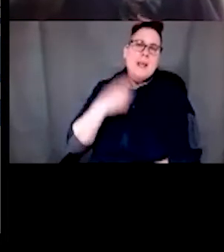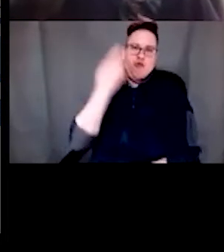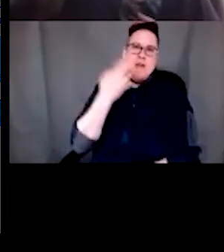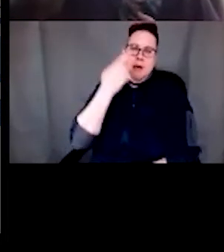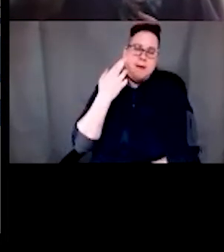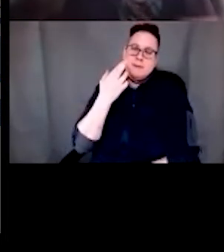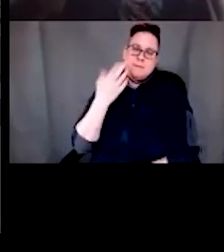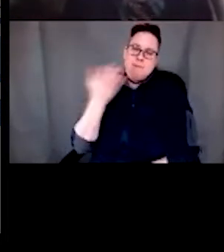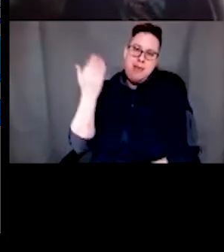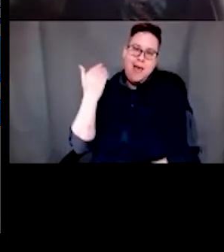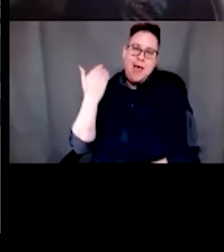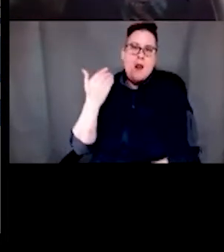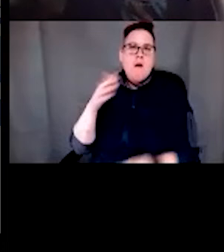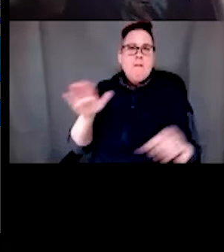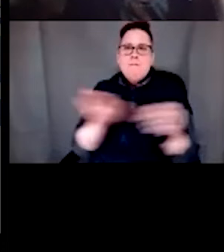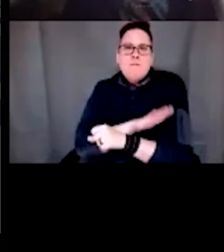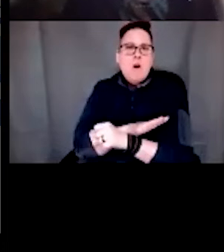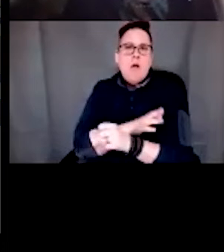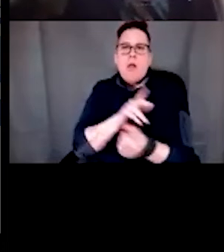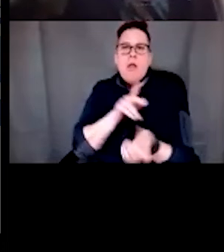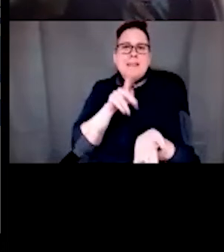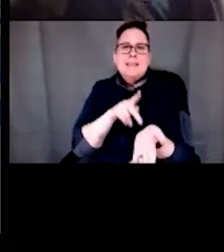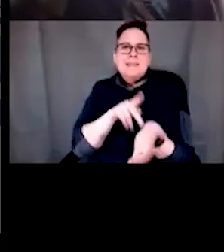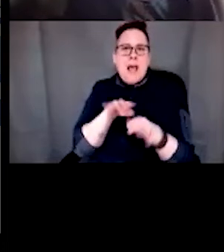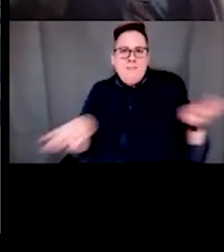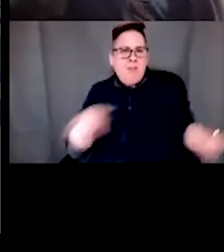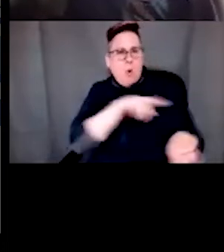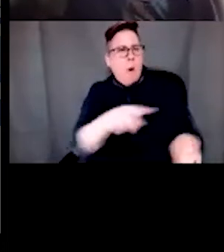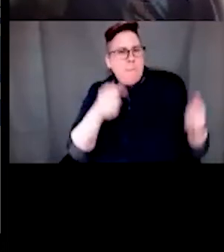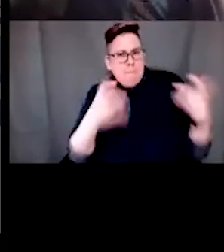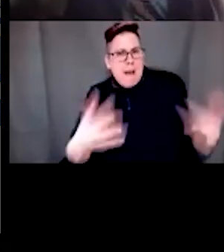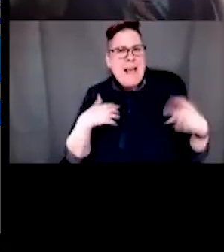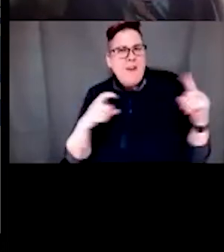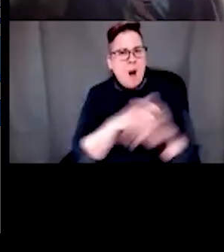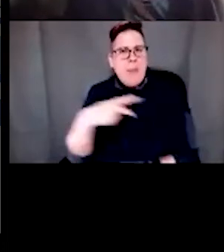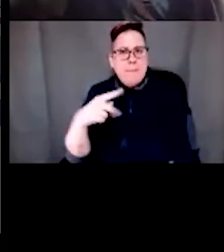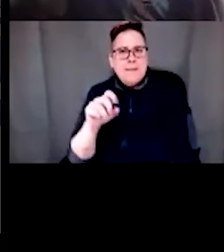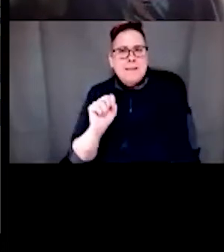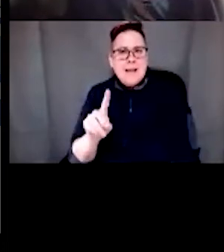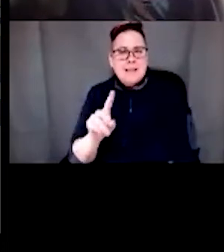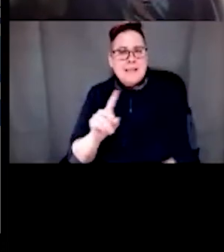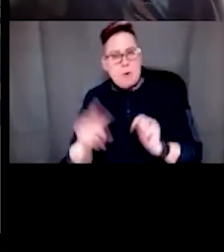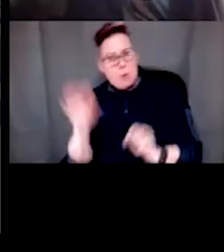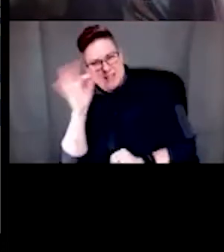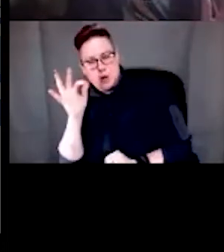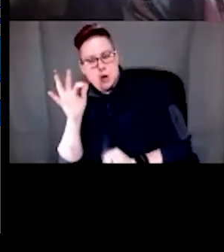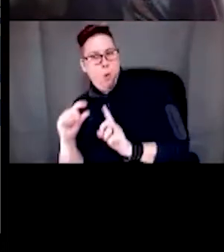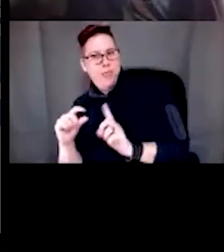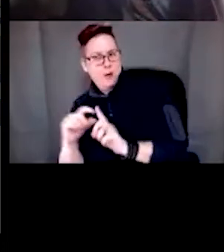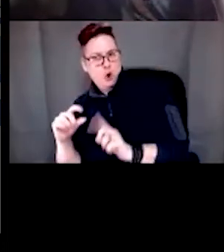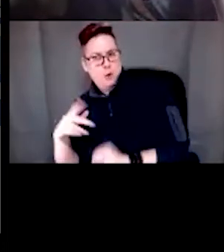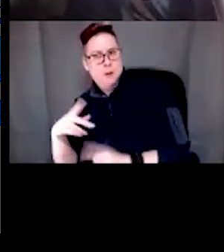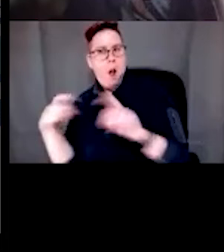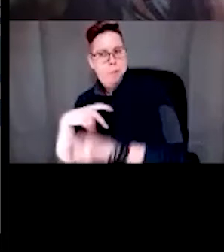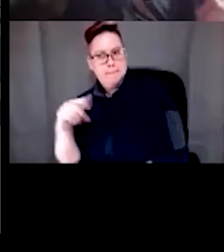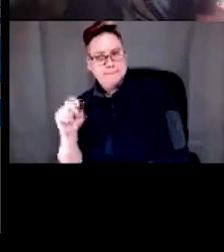whole psychiatric unit filled with people with complex PTSD, though we didn't have that term yet. And my